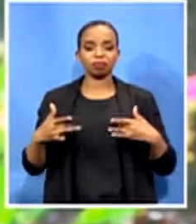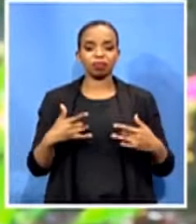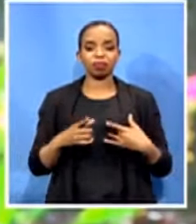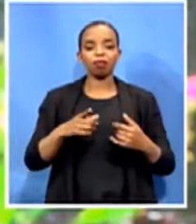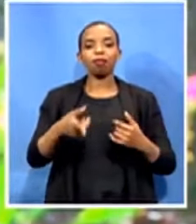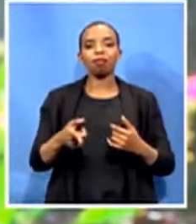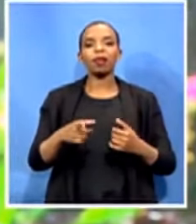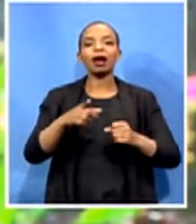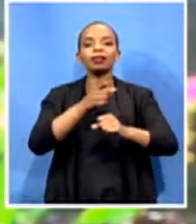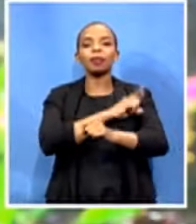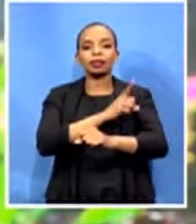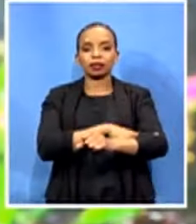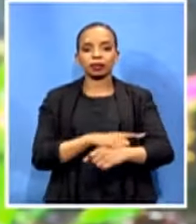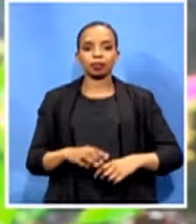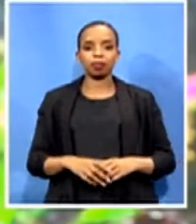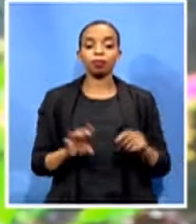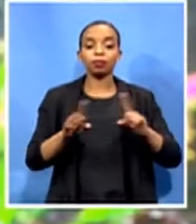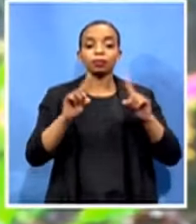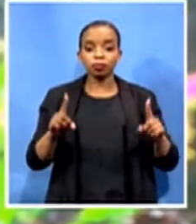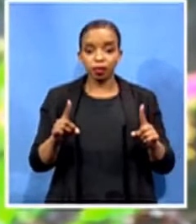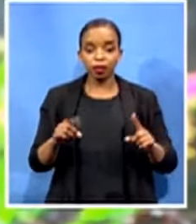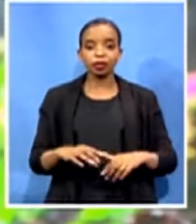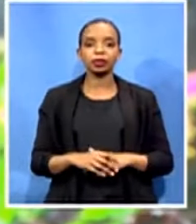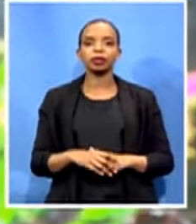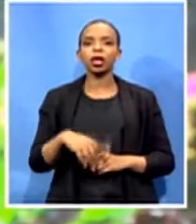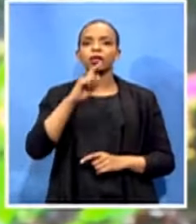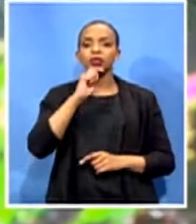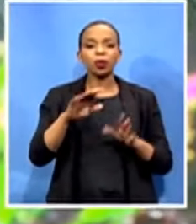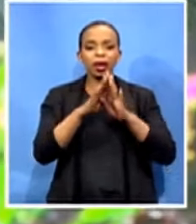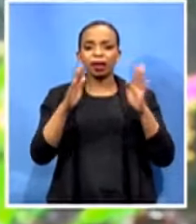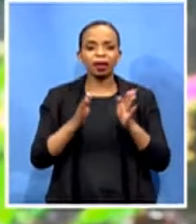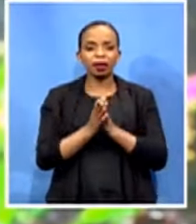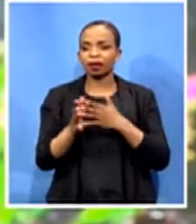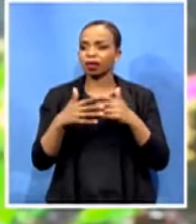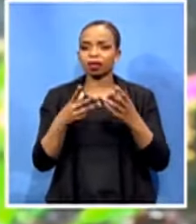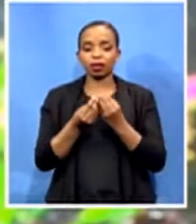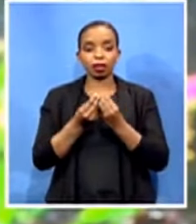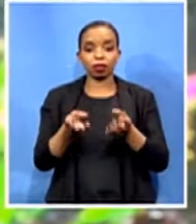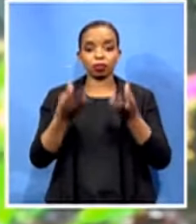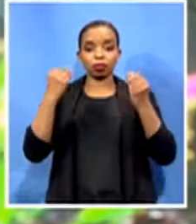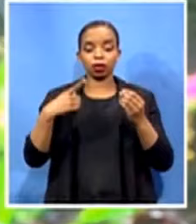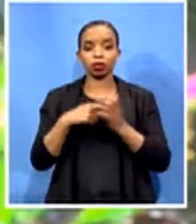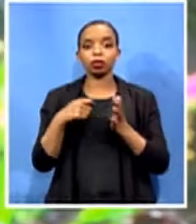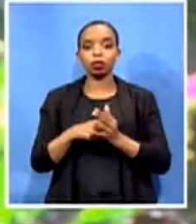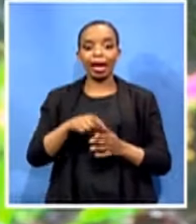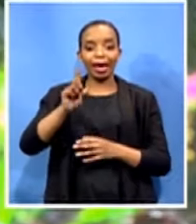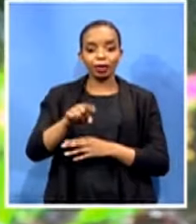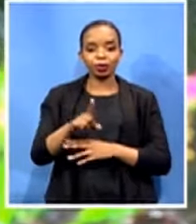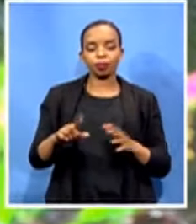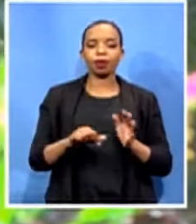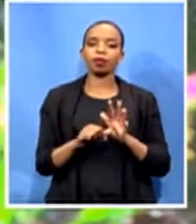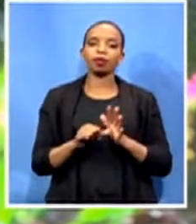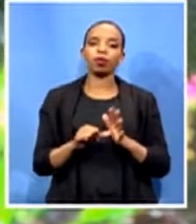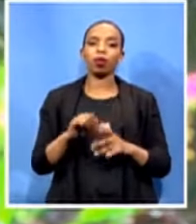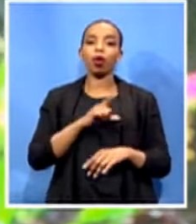very nearly everything that you'll find in the shops these days has to be imported because our own local productive capacity has